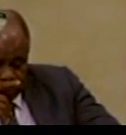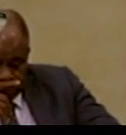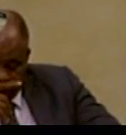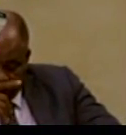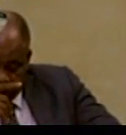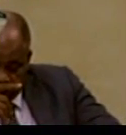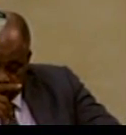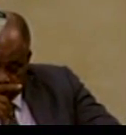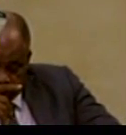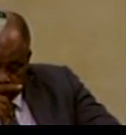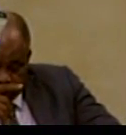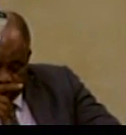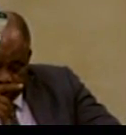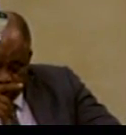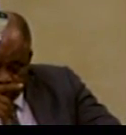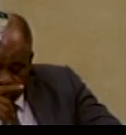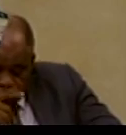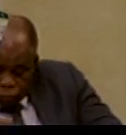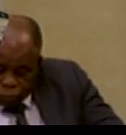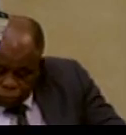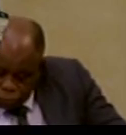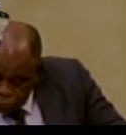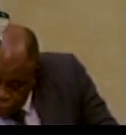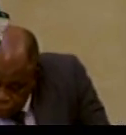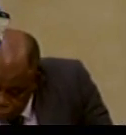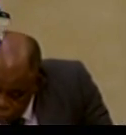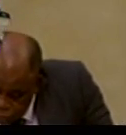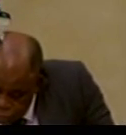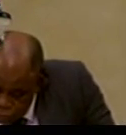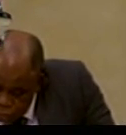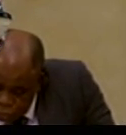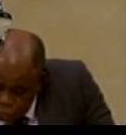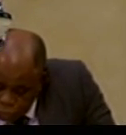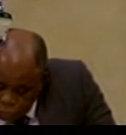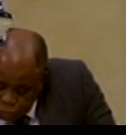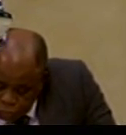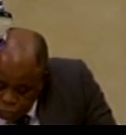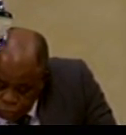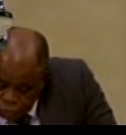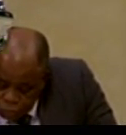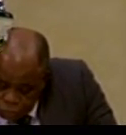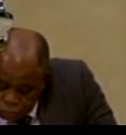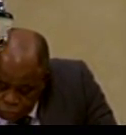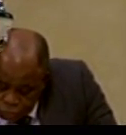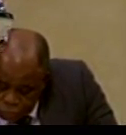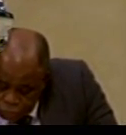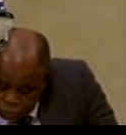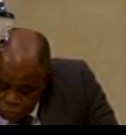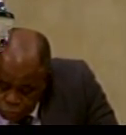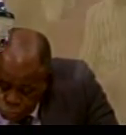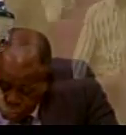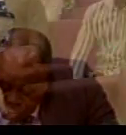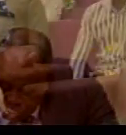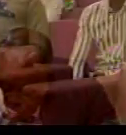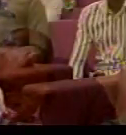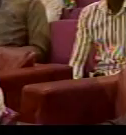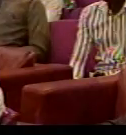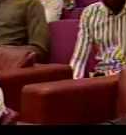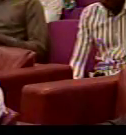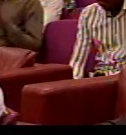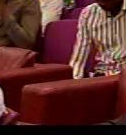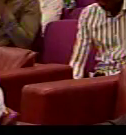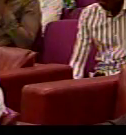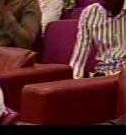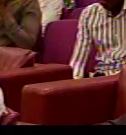this evening. Lord, let your name be praised in Jesus' name. Oh Lord God, I am praying and asking that as we have